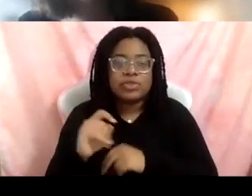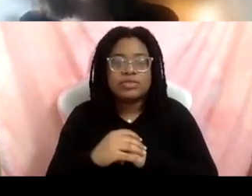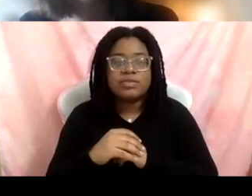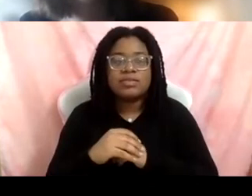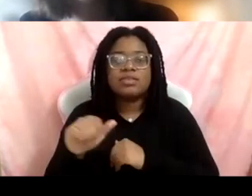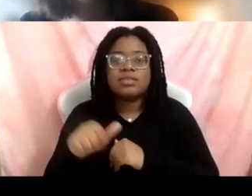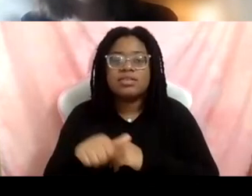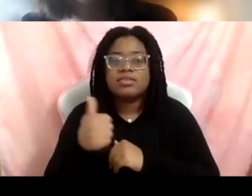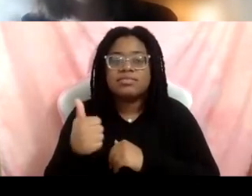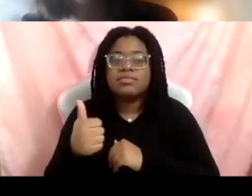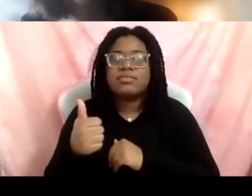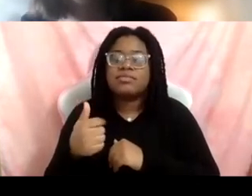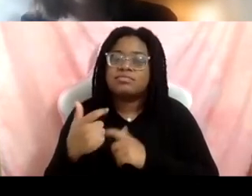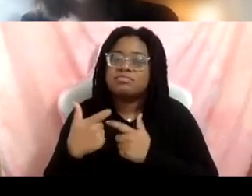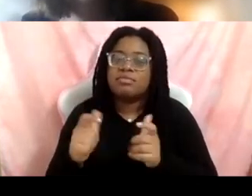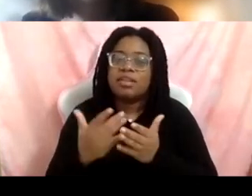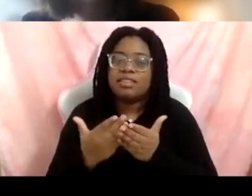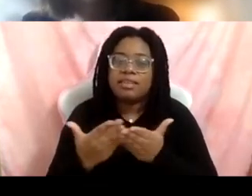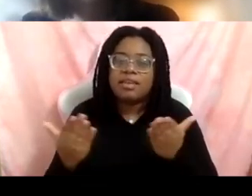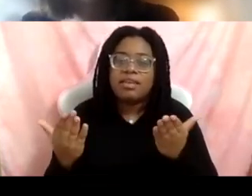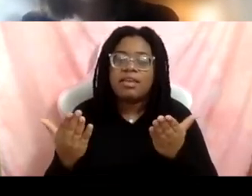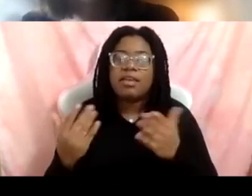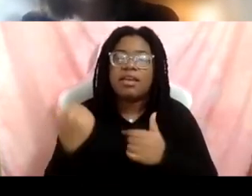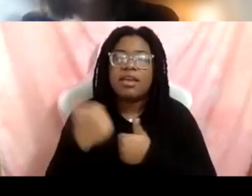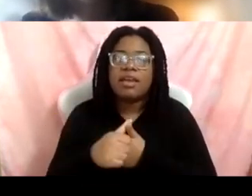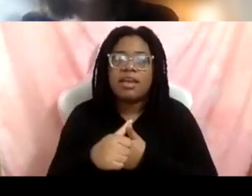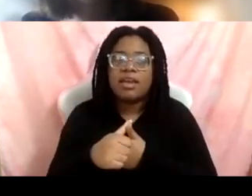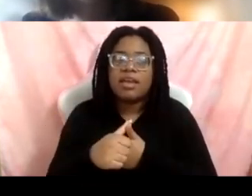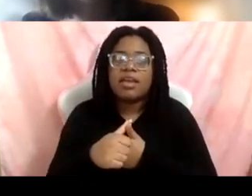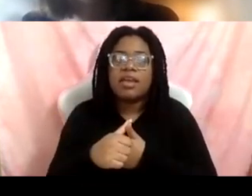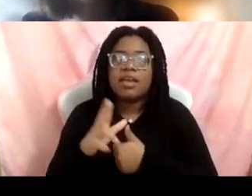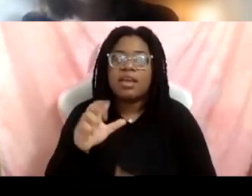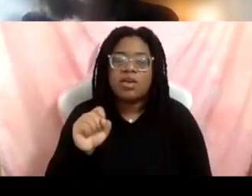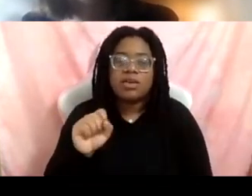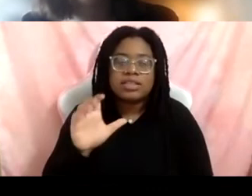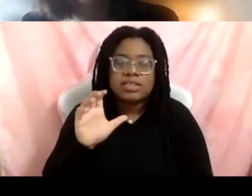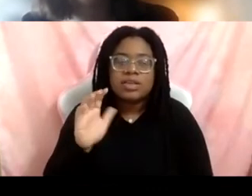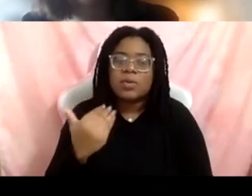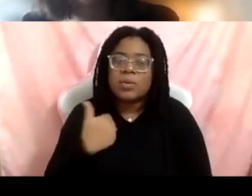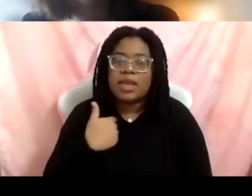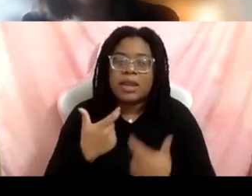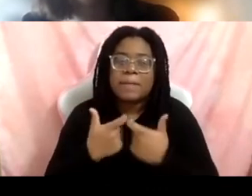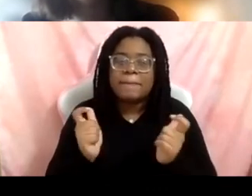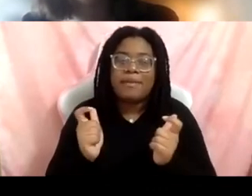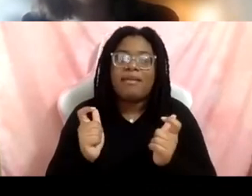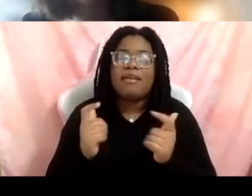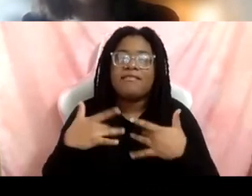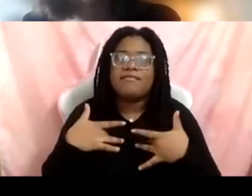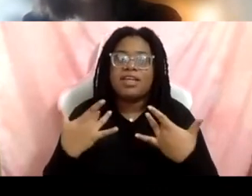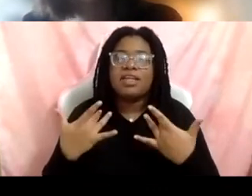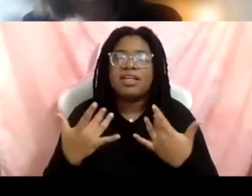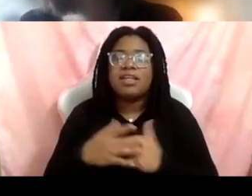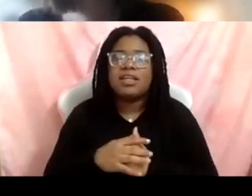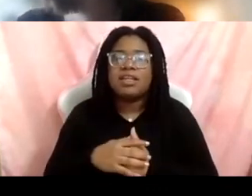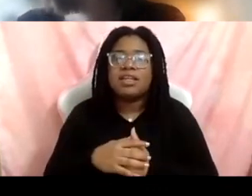like I think like another big thing is, I remember at USC we had a big event in which there